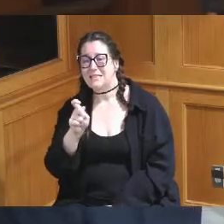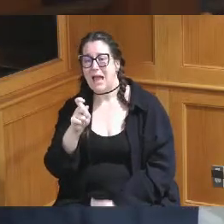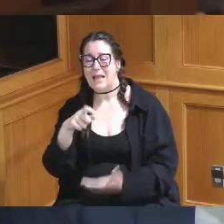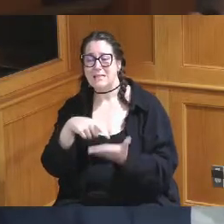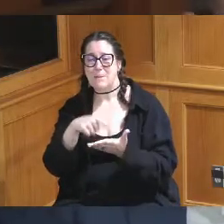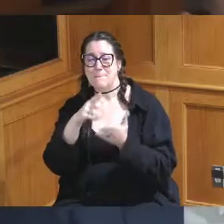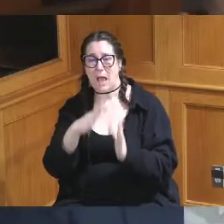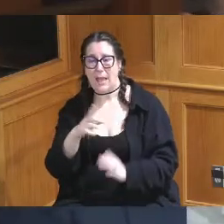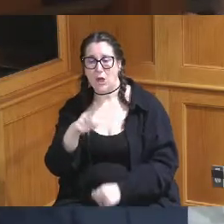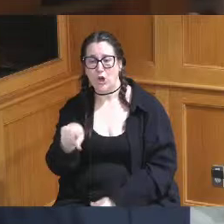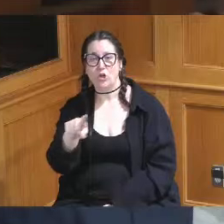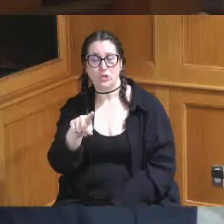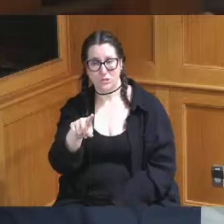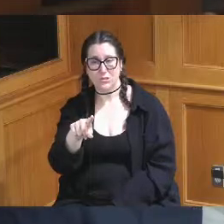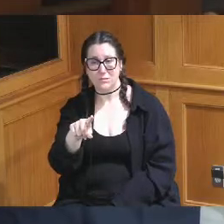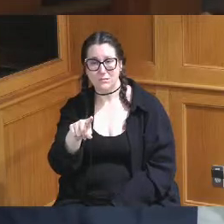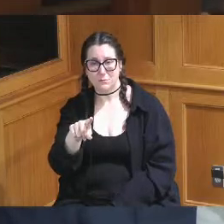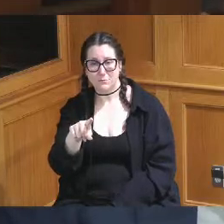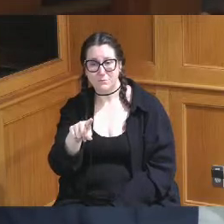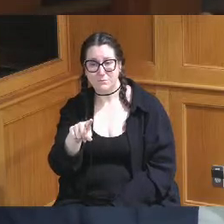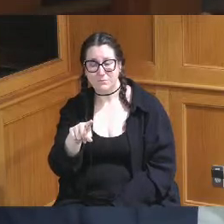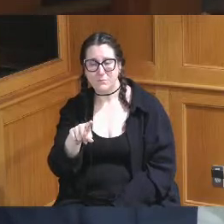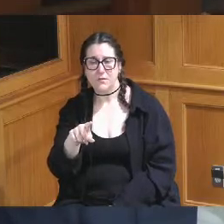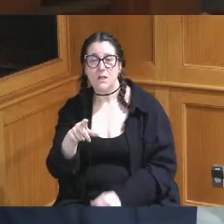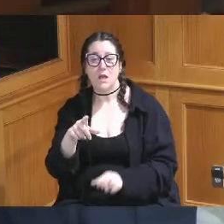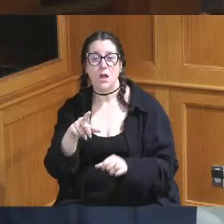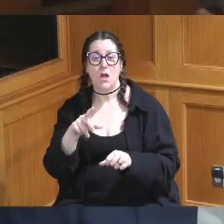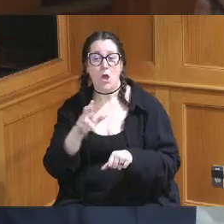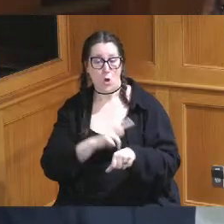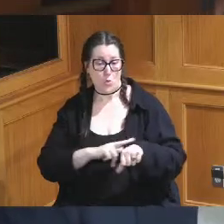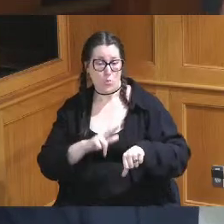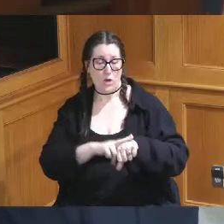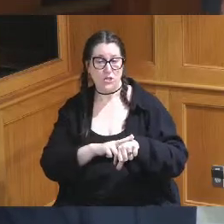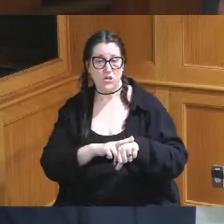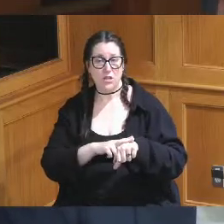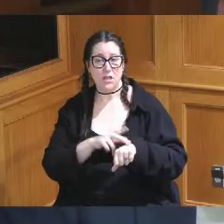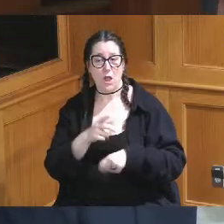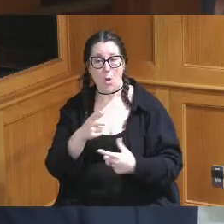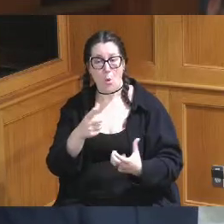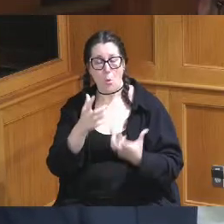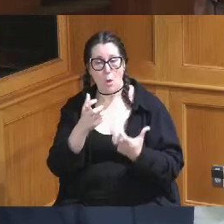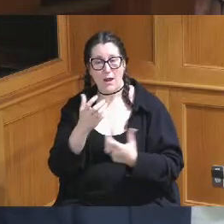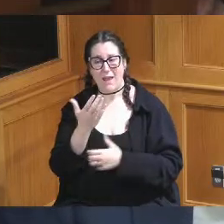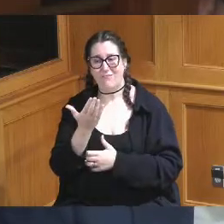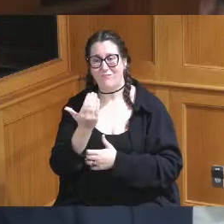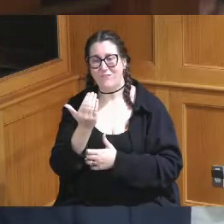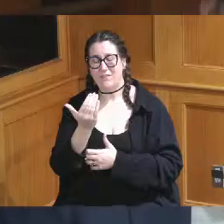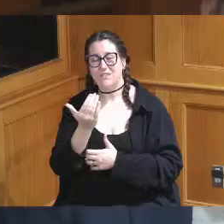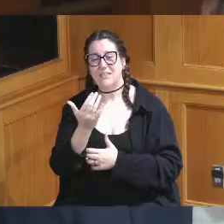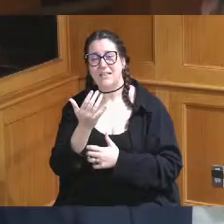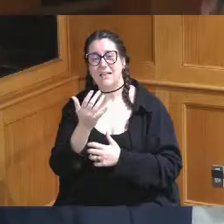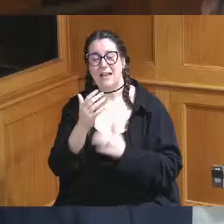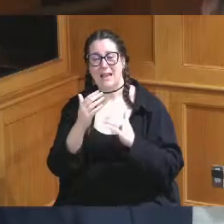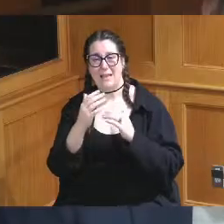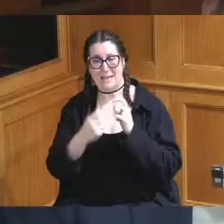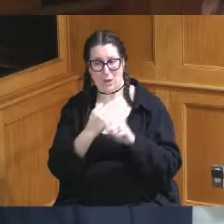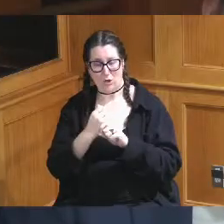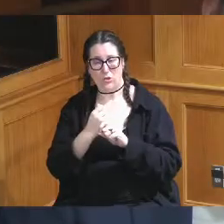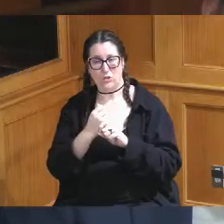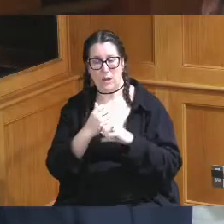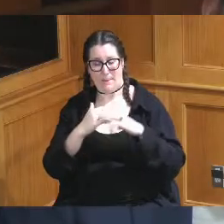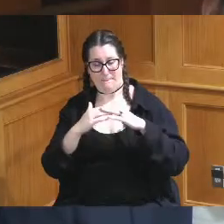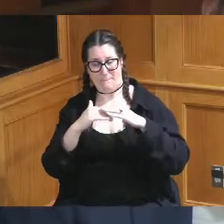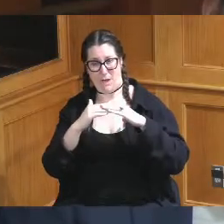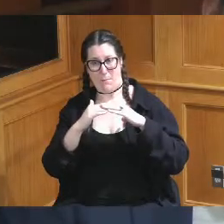of Hamilton County. Originally, we wanted to do a 15-year minimum lease. We only